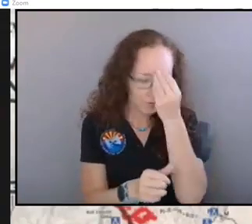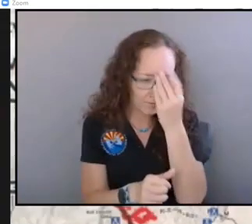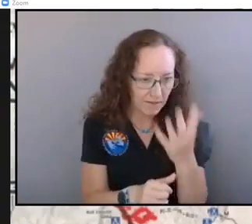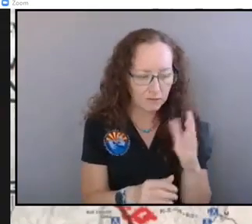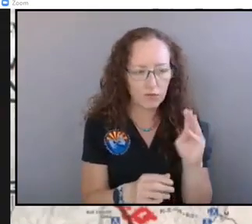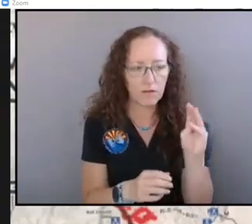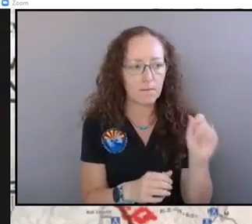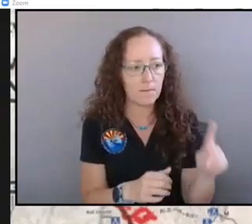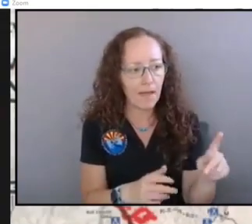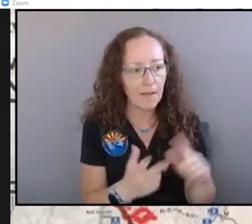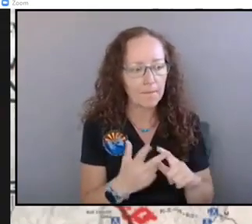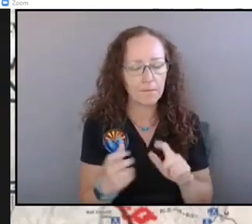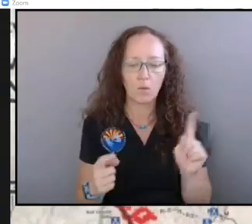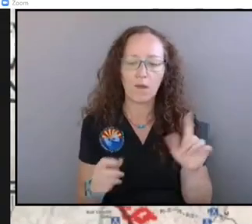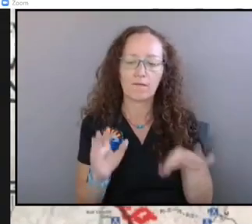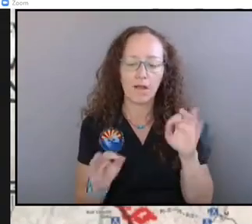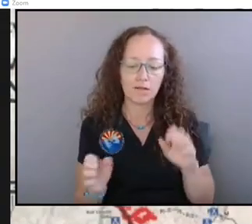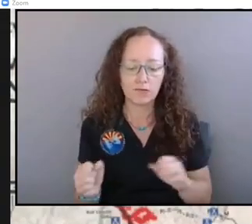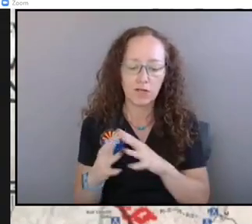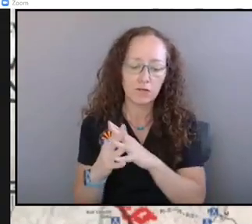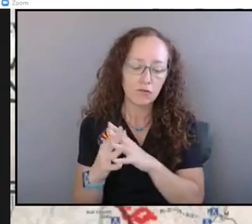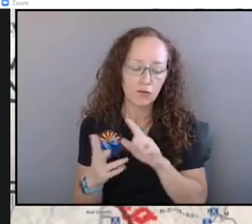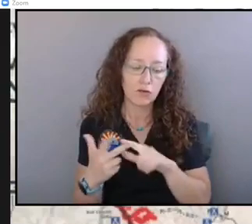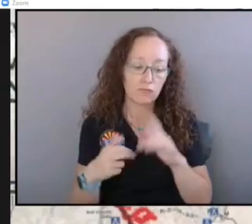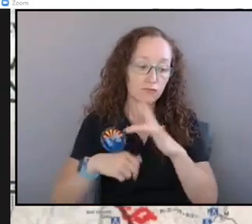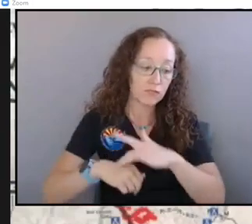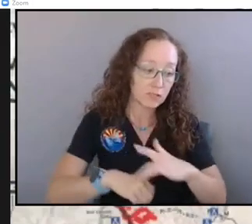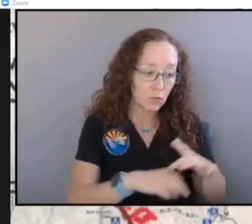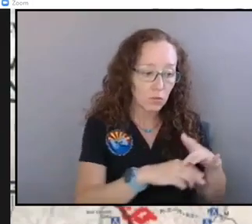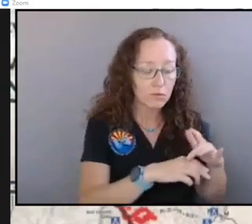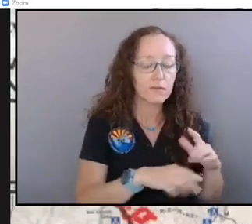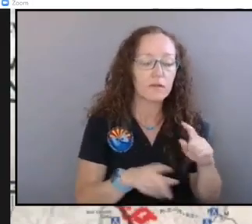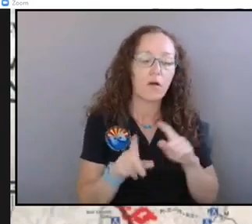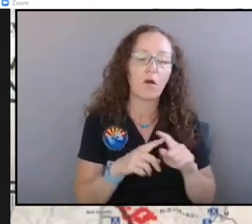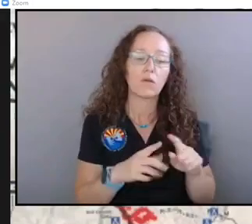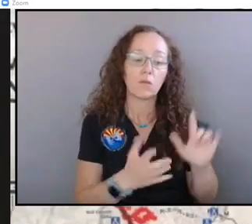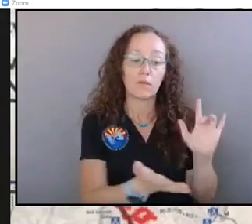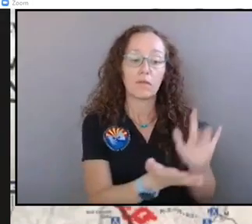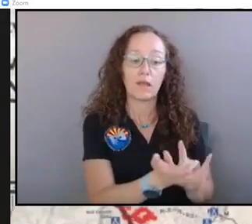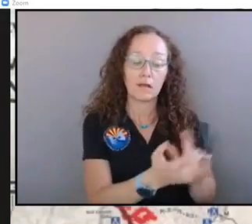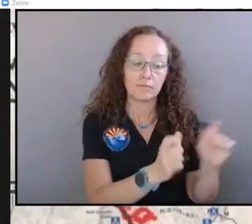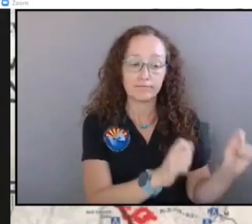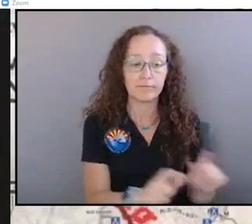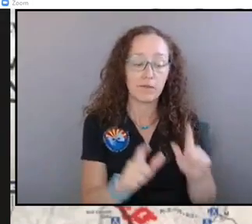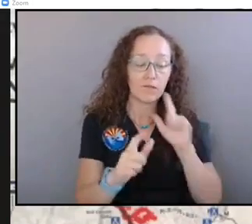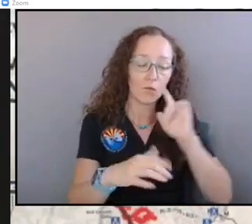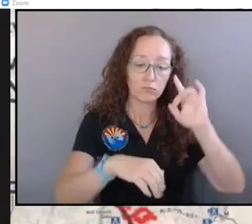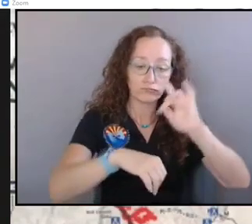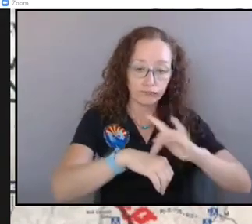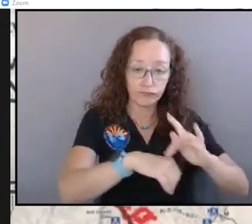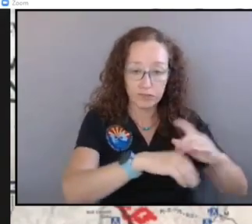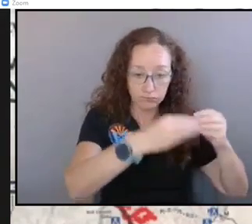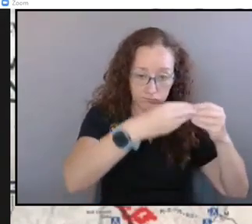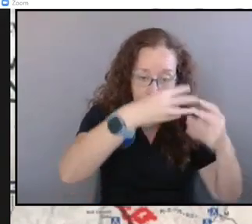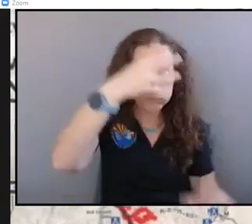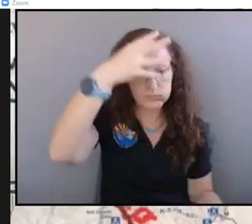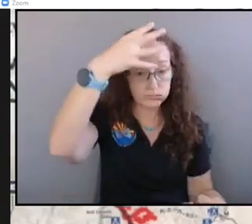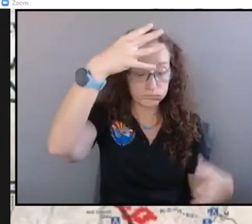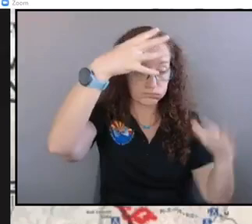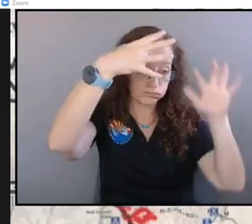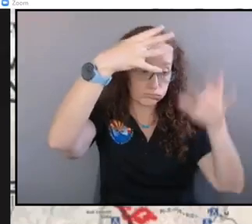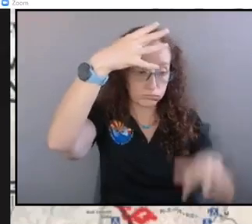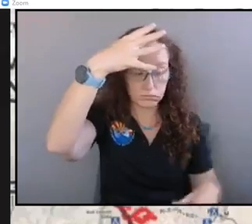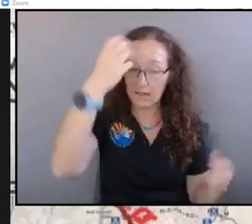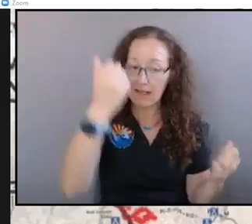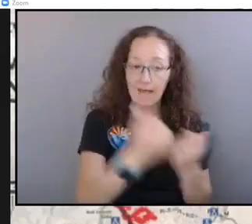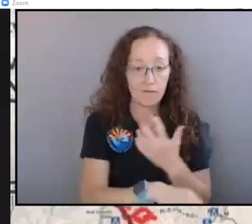has resources. There's also a resource link on that page. If you click on that, it'll take you to all the resources that are available for